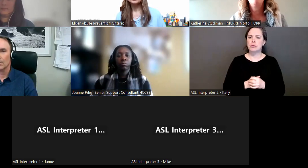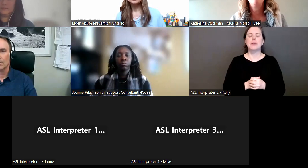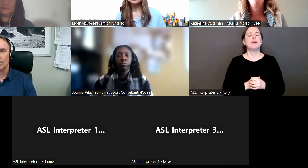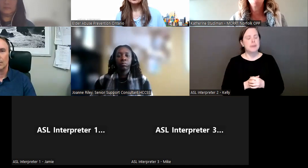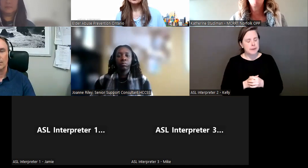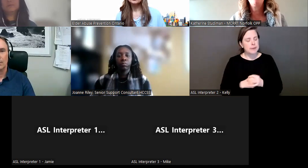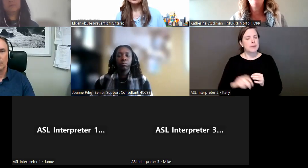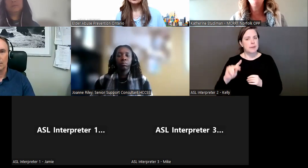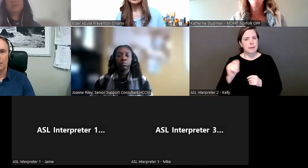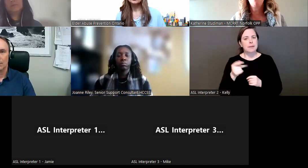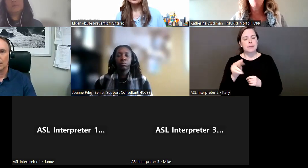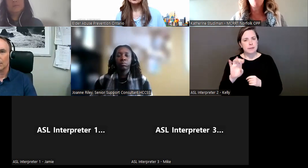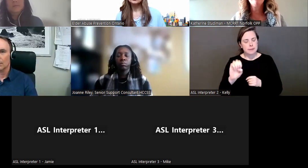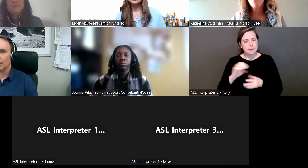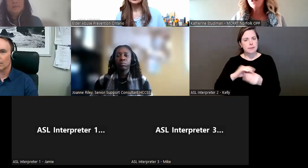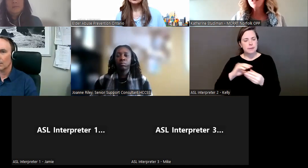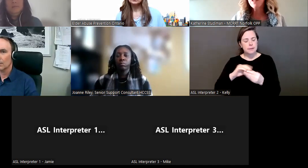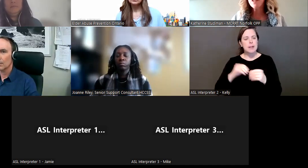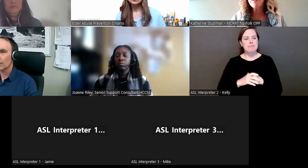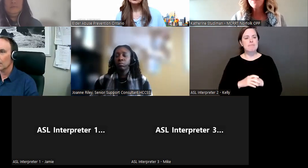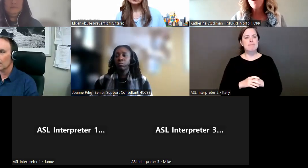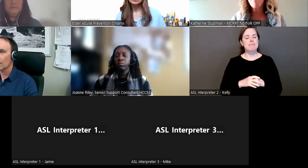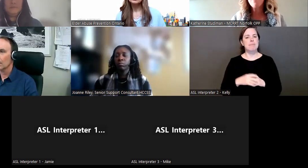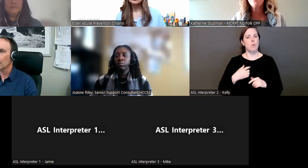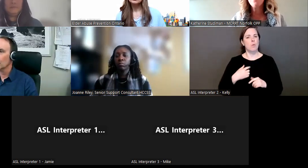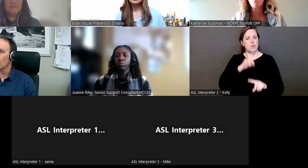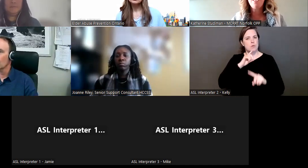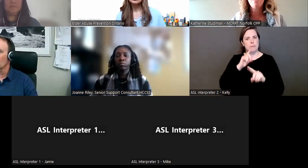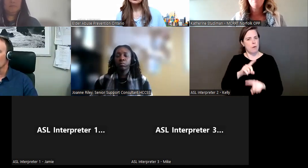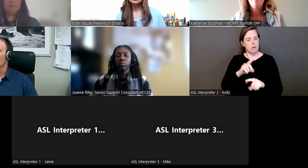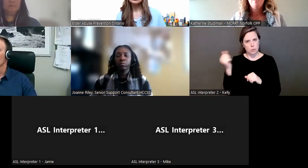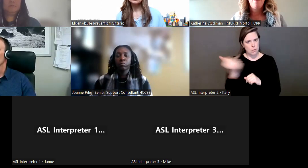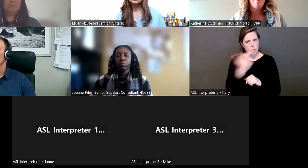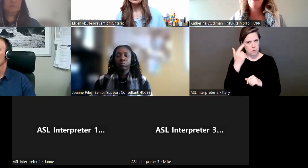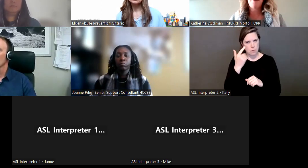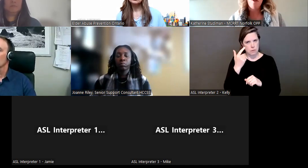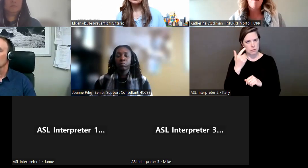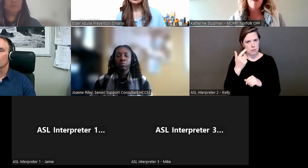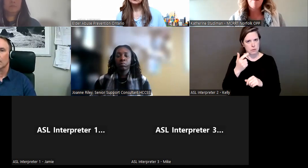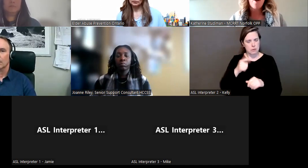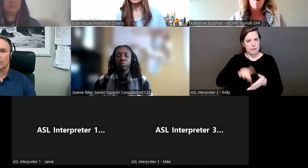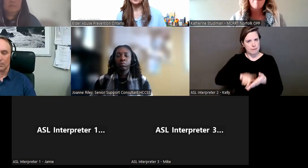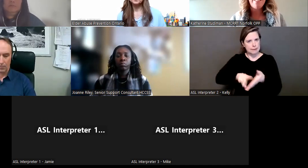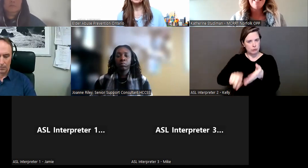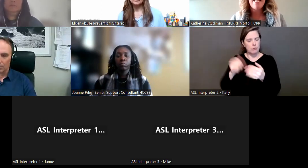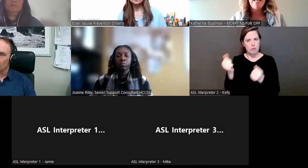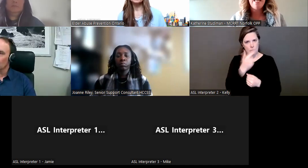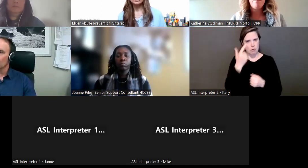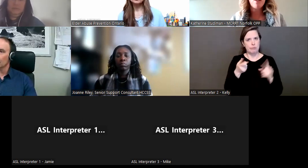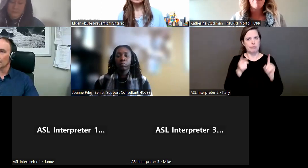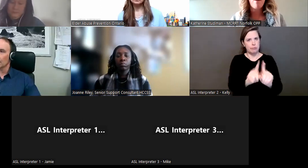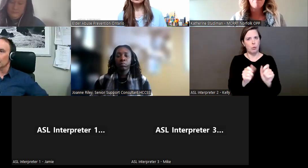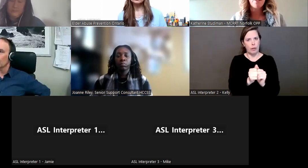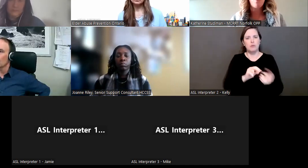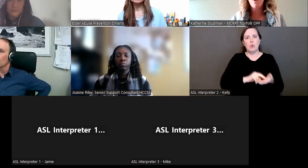always responding to all of the calls for service with the officers, they're in uniform. We don't have a designated